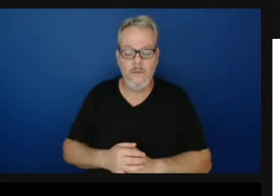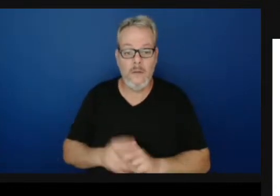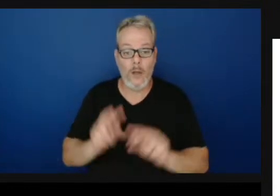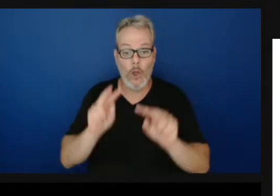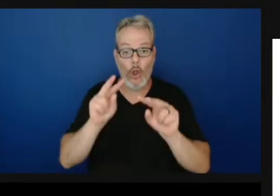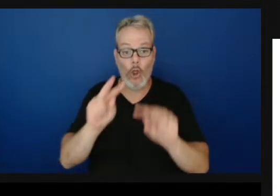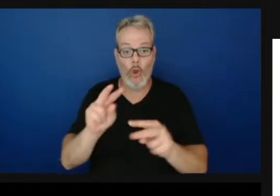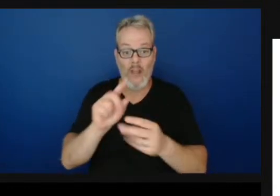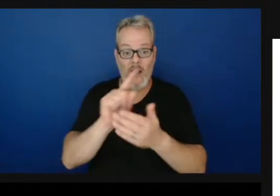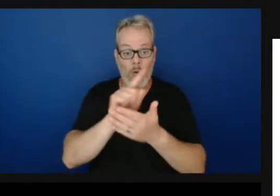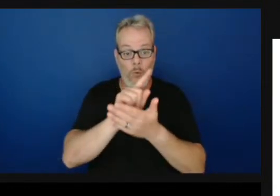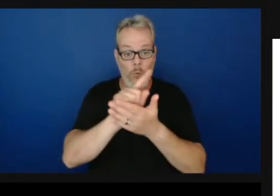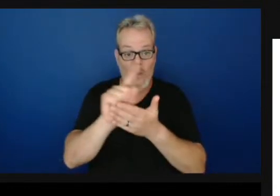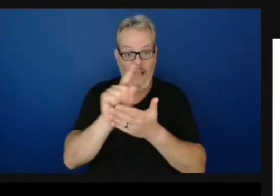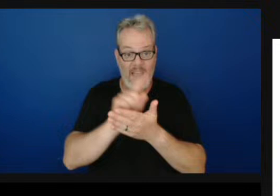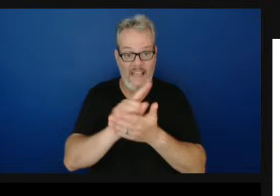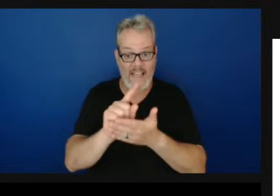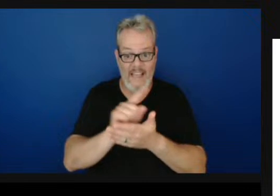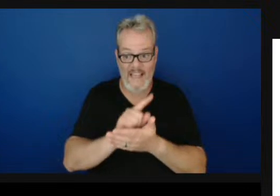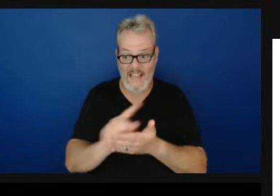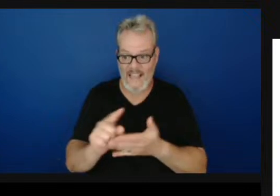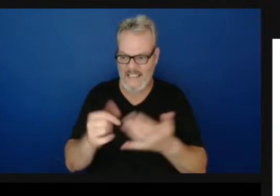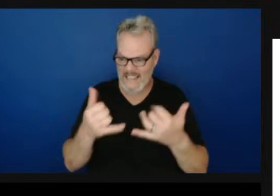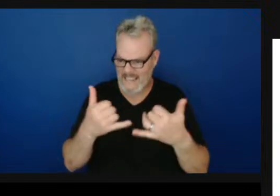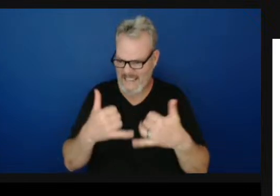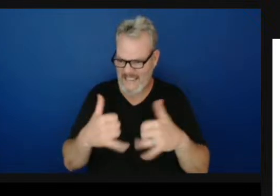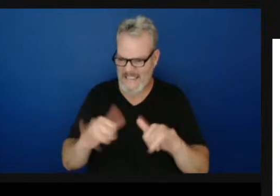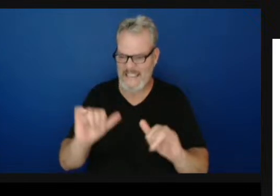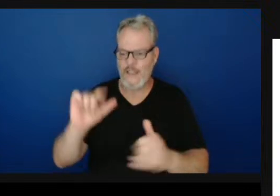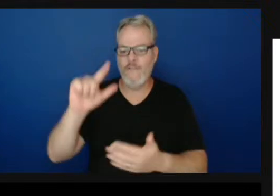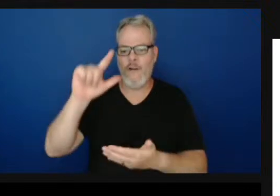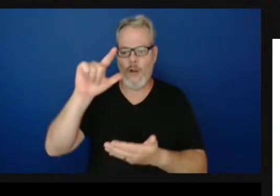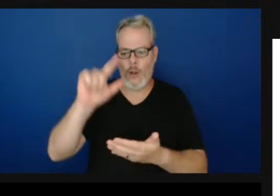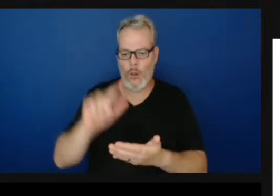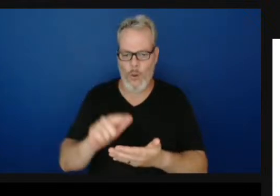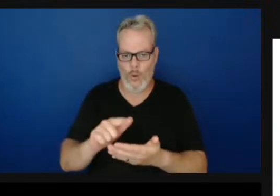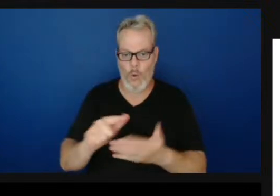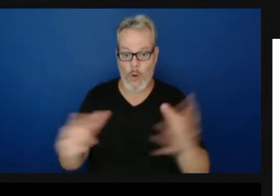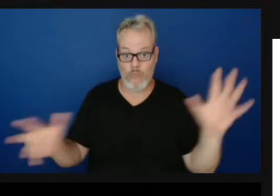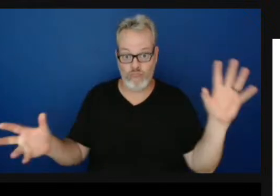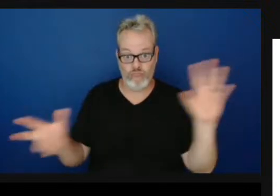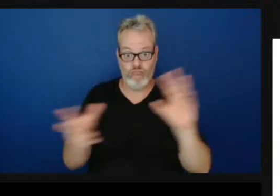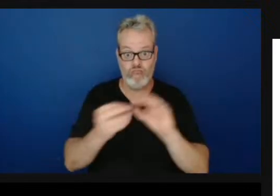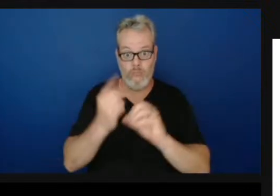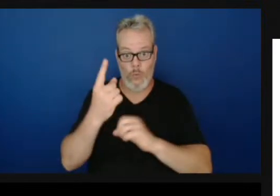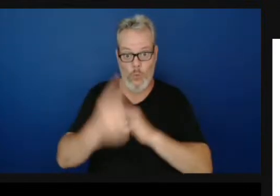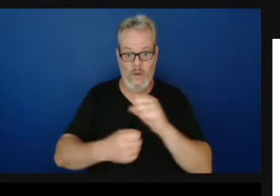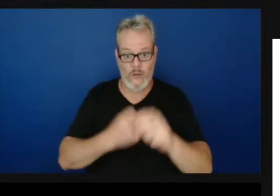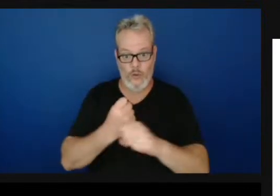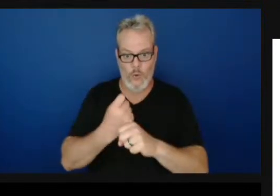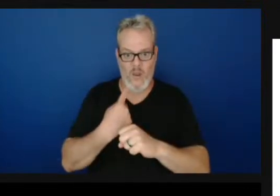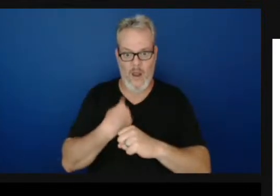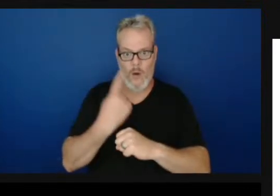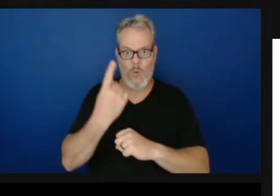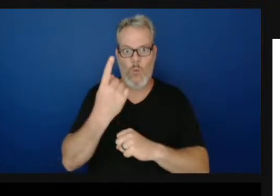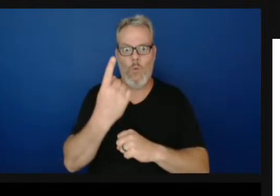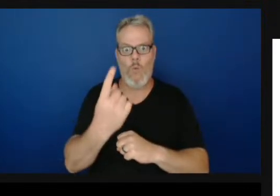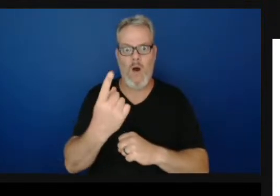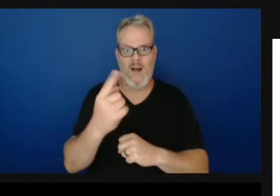week, still very low. Within the last year, this was a deep earthquake swarm under Mauna Loa that